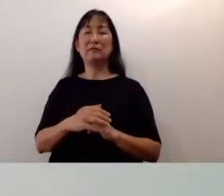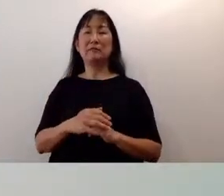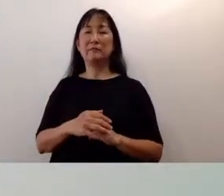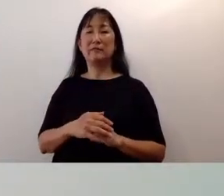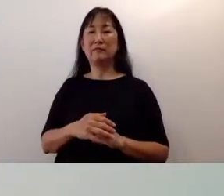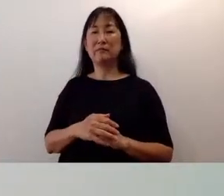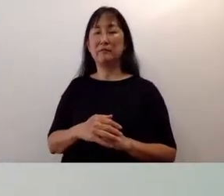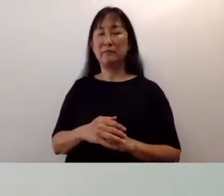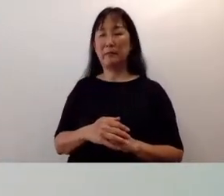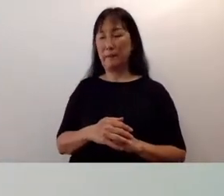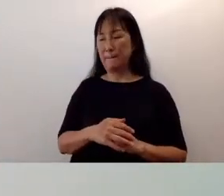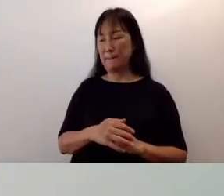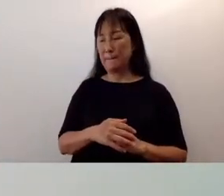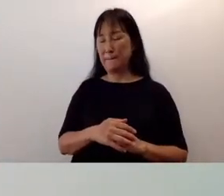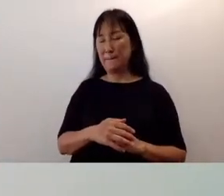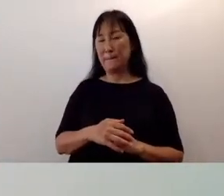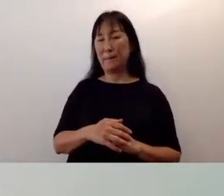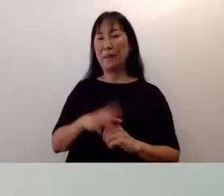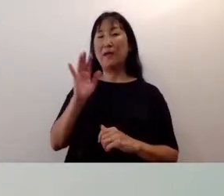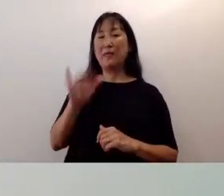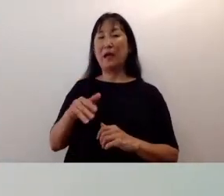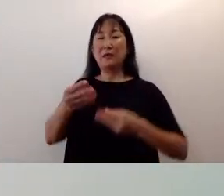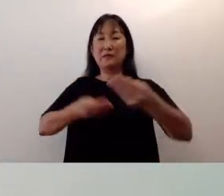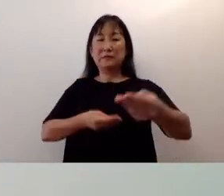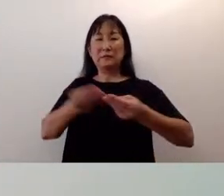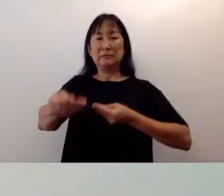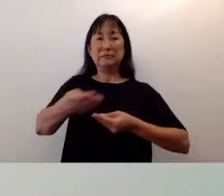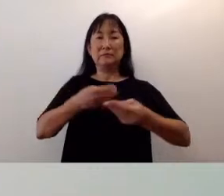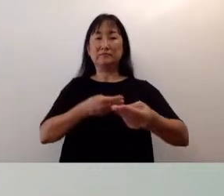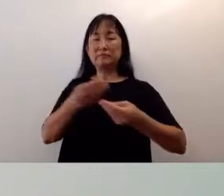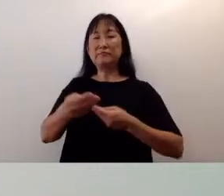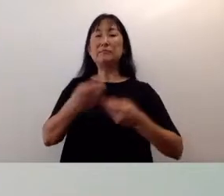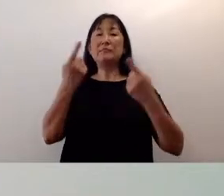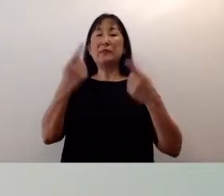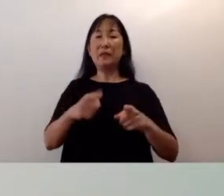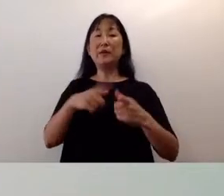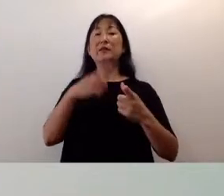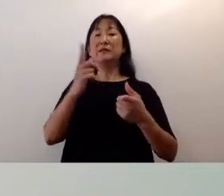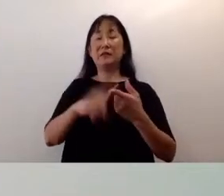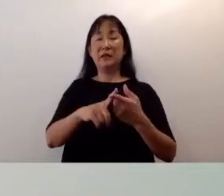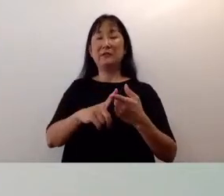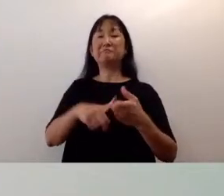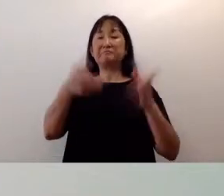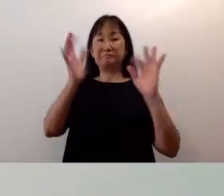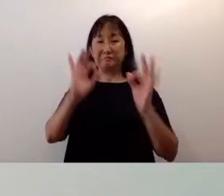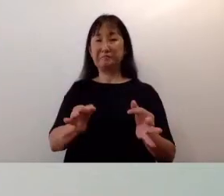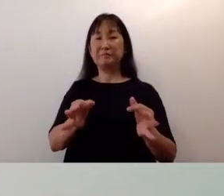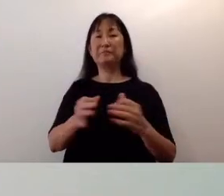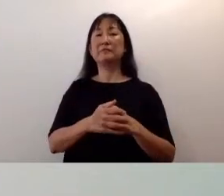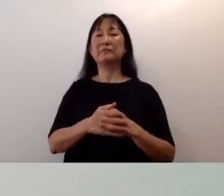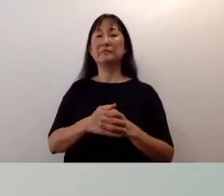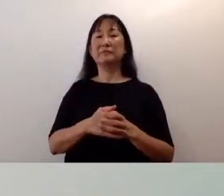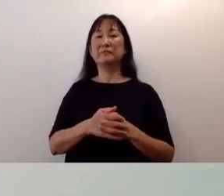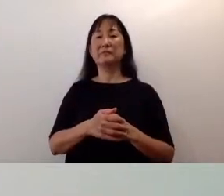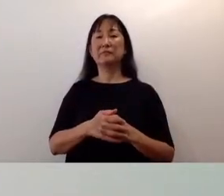condition. And so that back and forth happens, and it's determined whether or not that reasonable accommodation can be